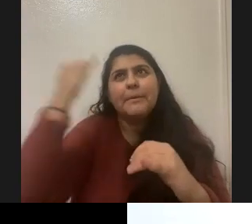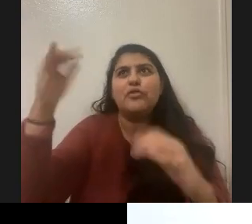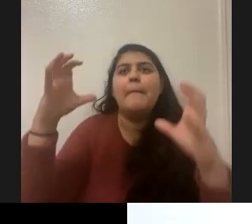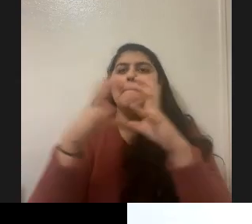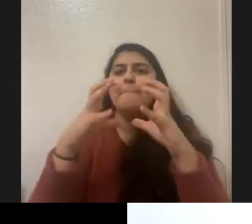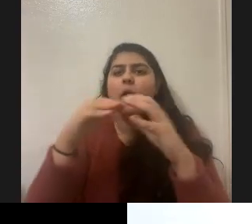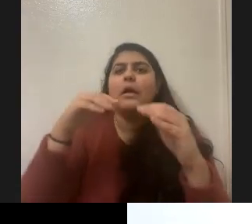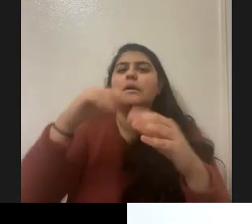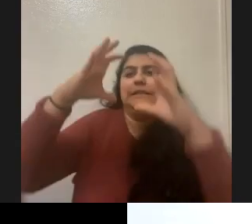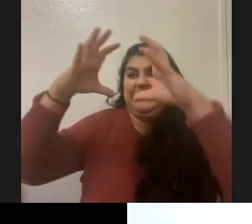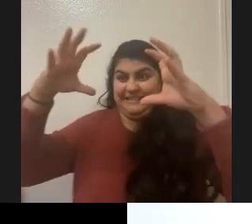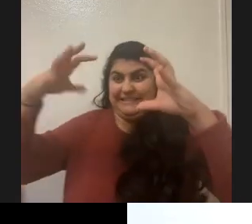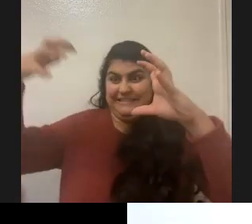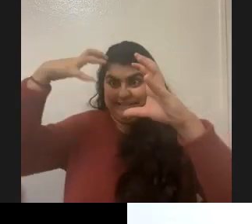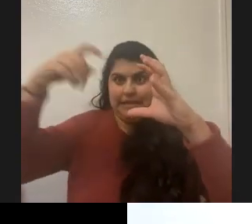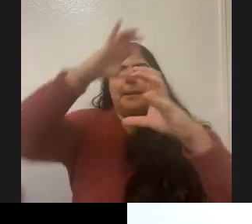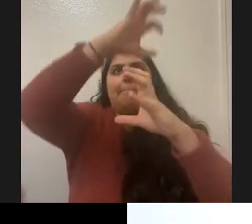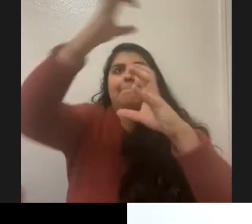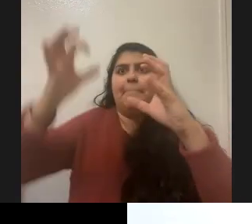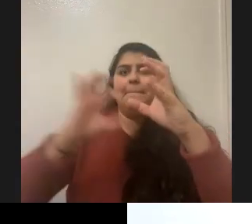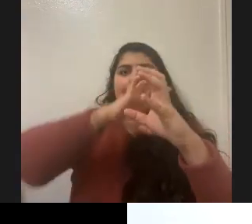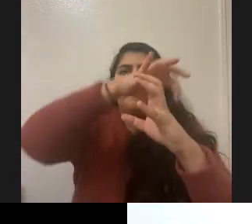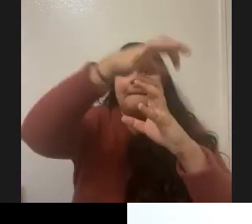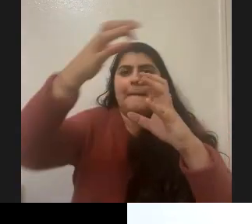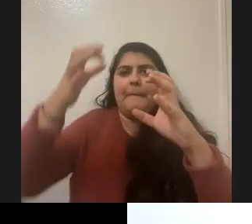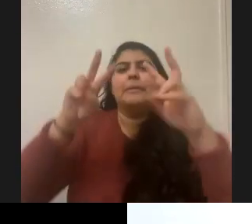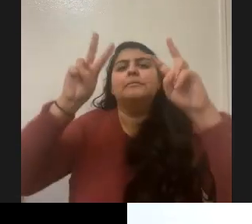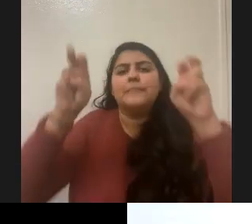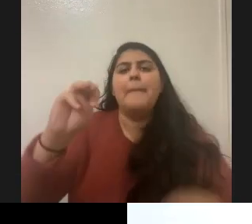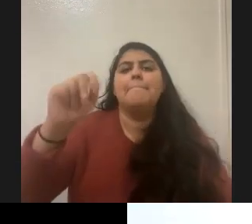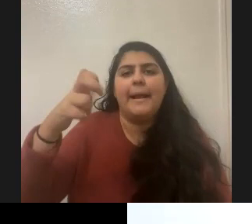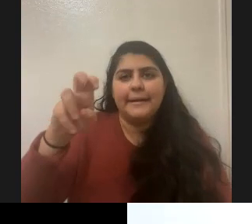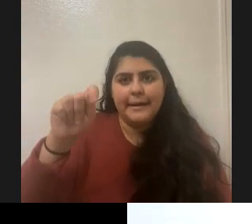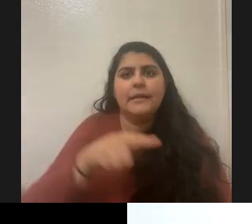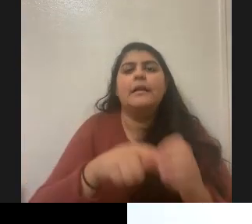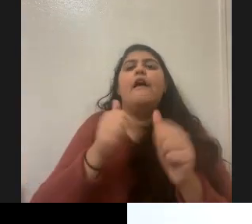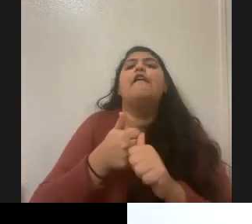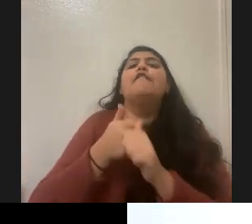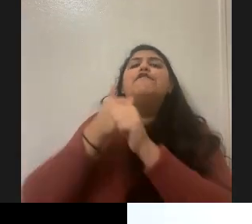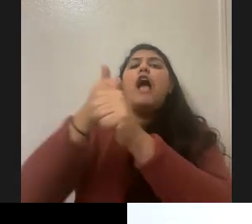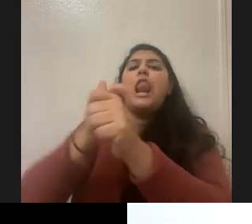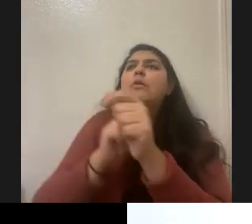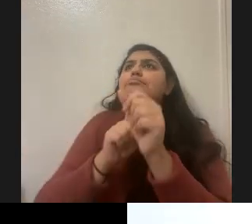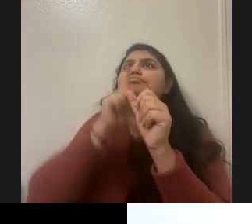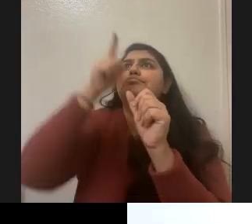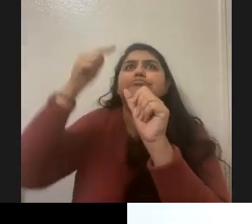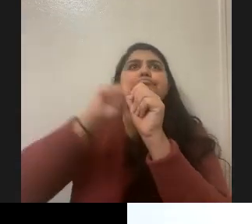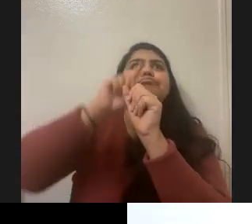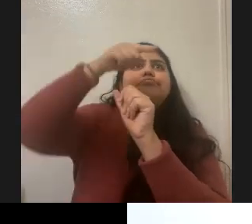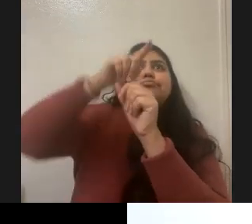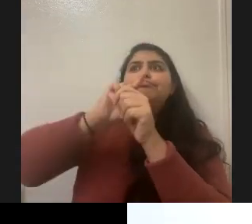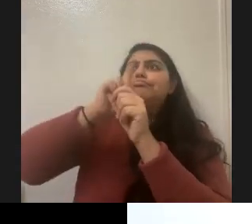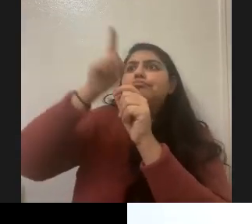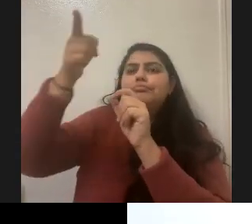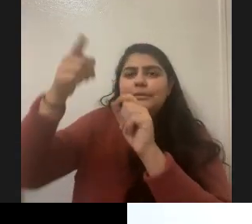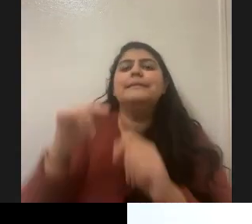it's invisible. Those are magnetic magnets, basically. So they like to follow these magnetic lines. And so in the same way, our plasmas on